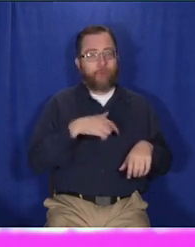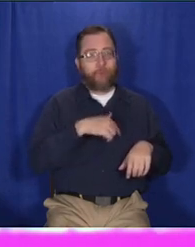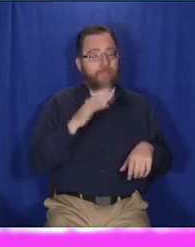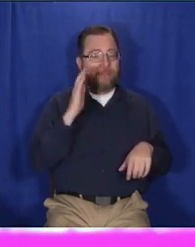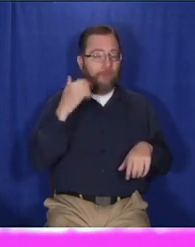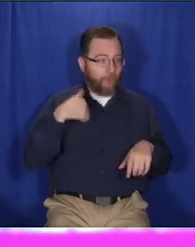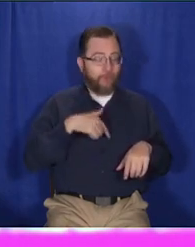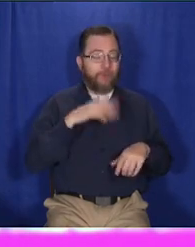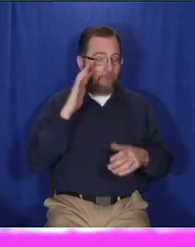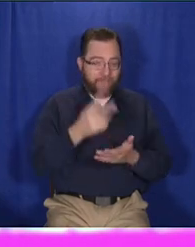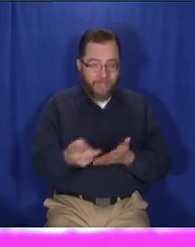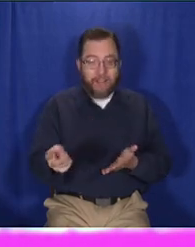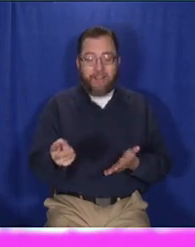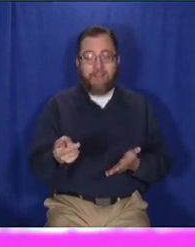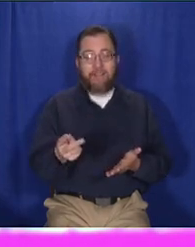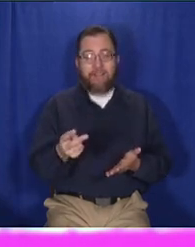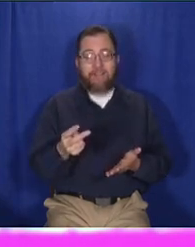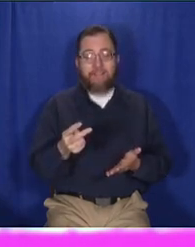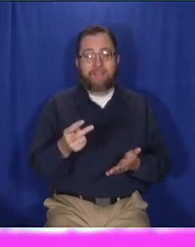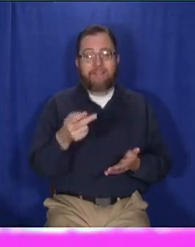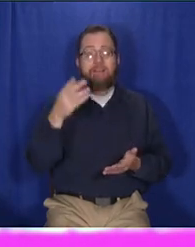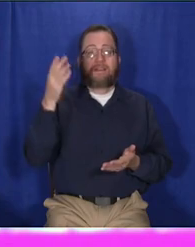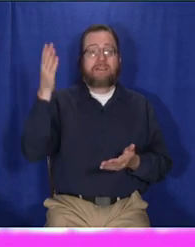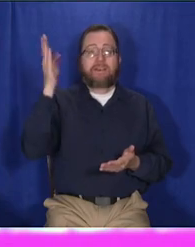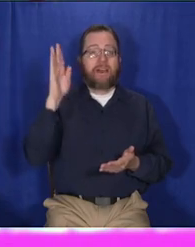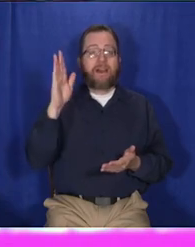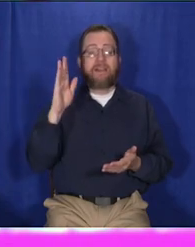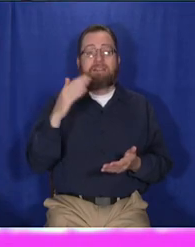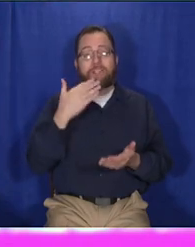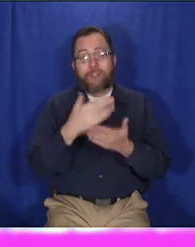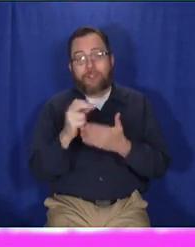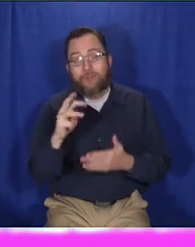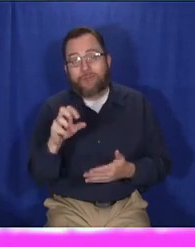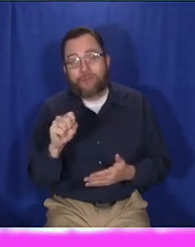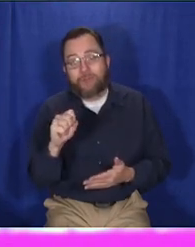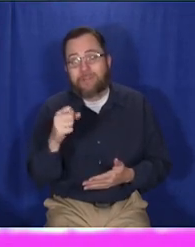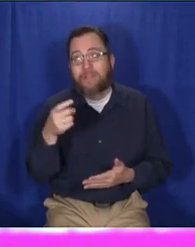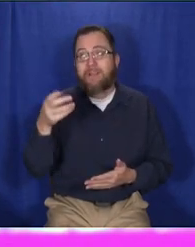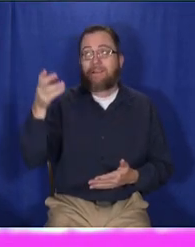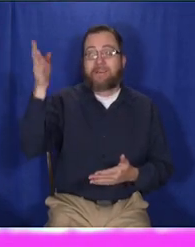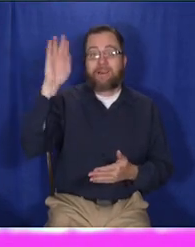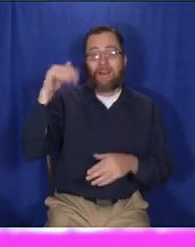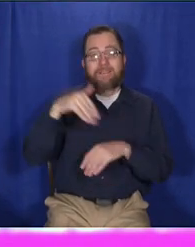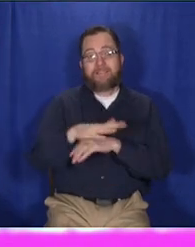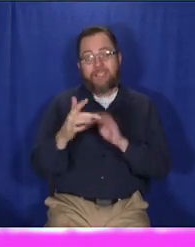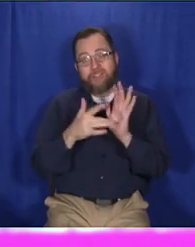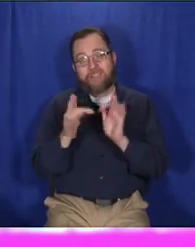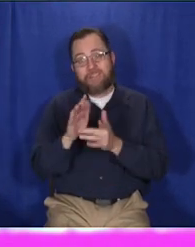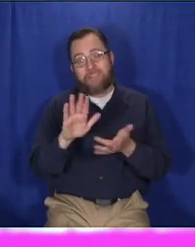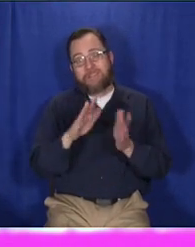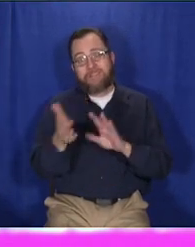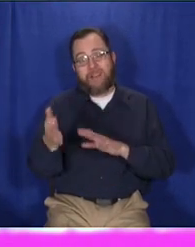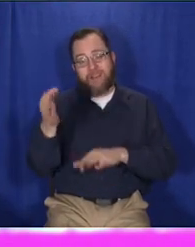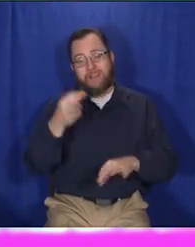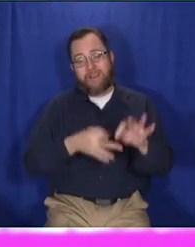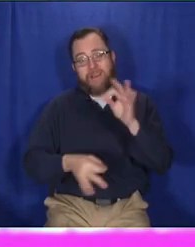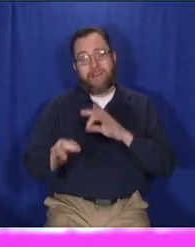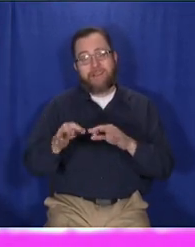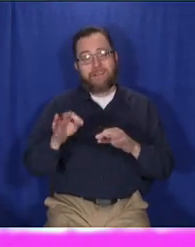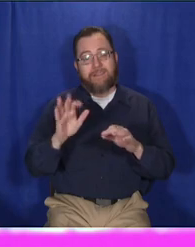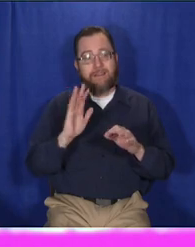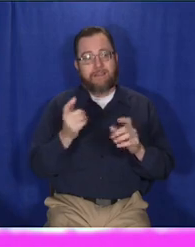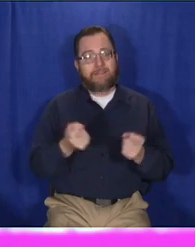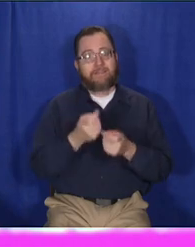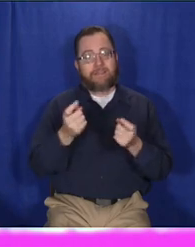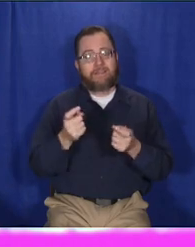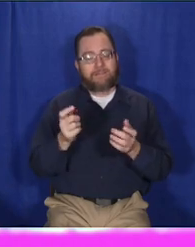But the good news of the gospel is that God has provided what we need. He sent Jesus to die on the cross for our sins